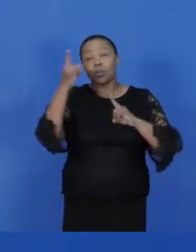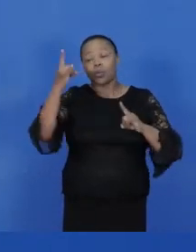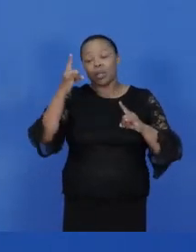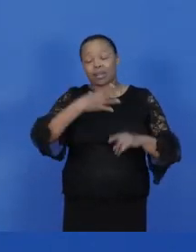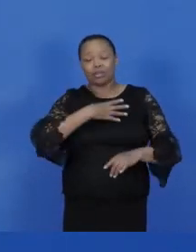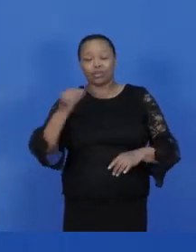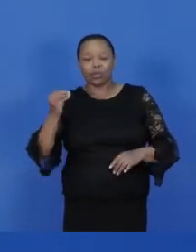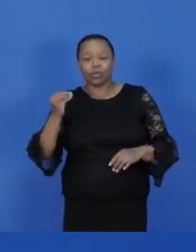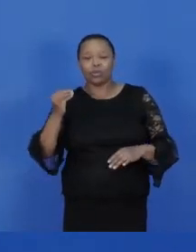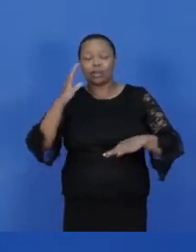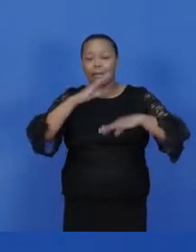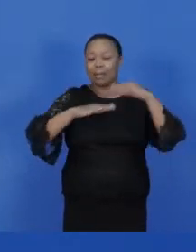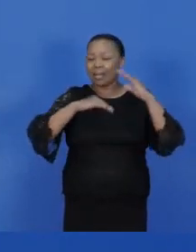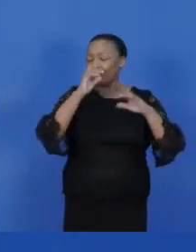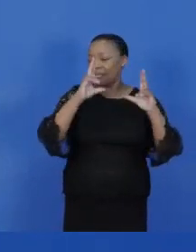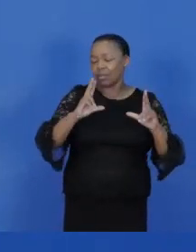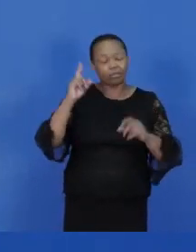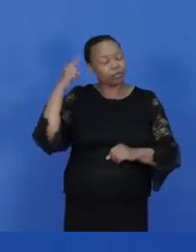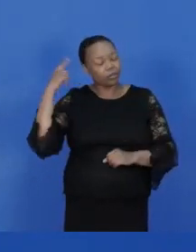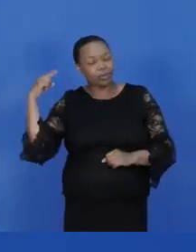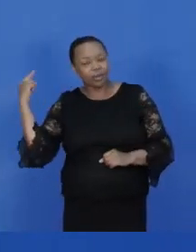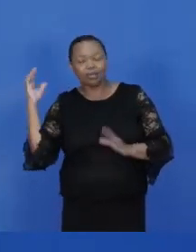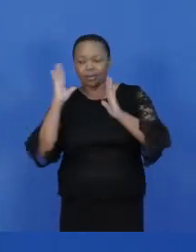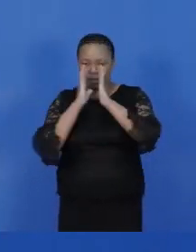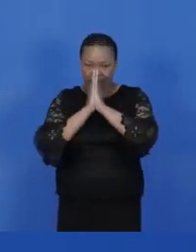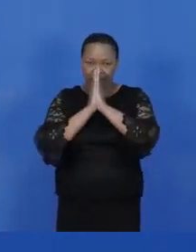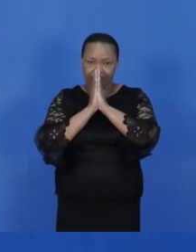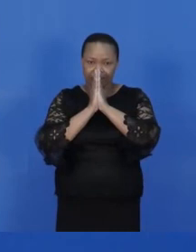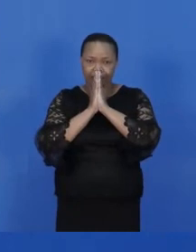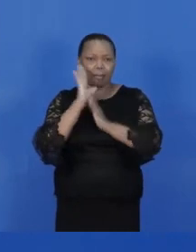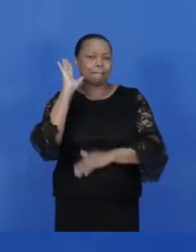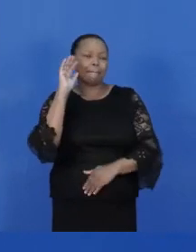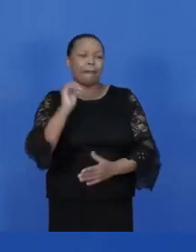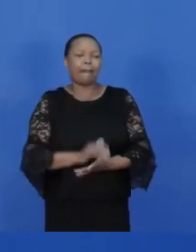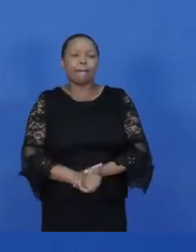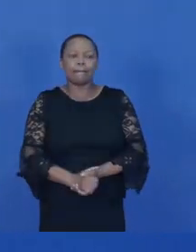souls, making disciples, and planting churches forever and forever. Amen.